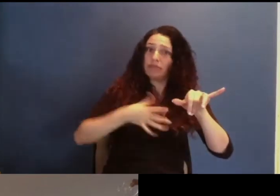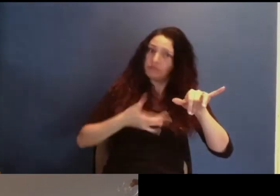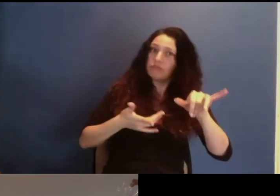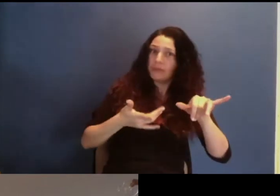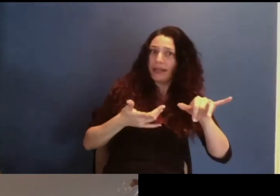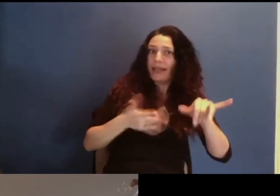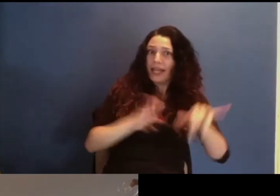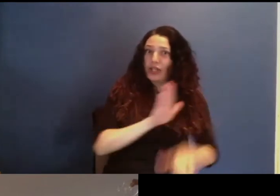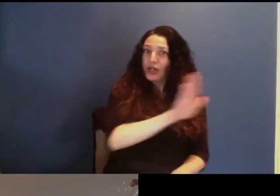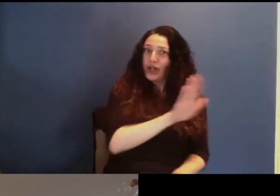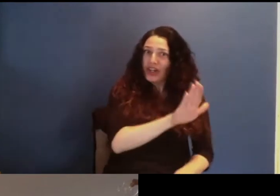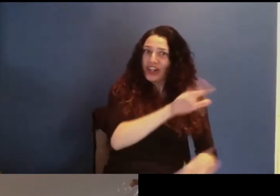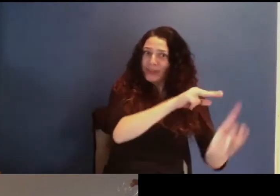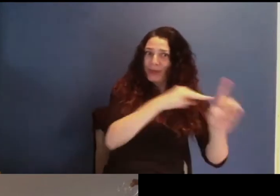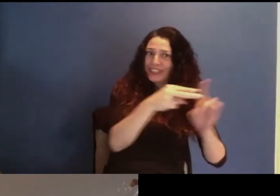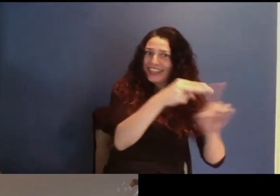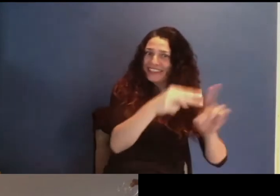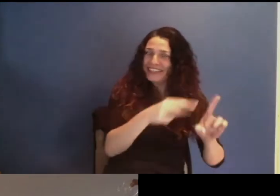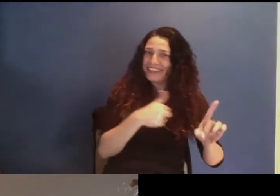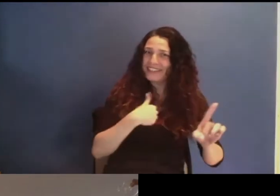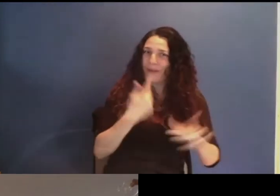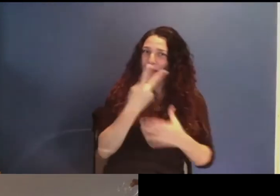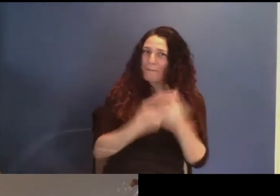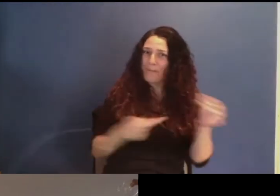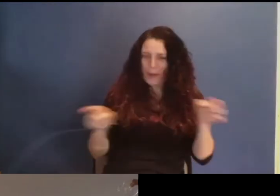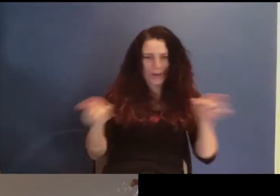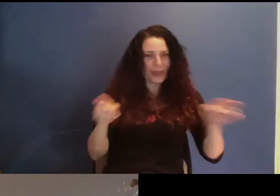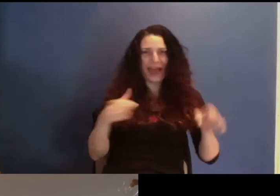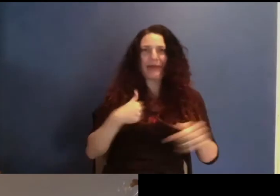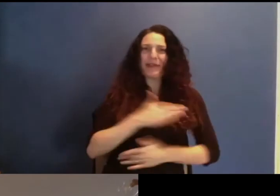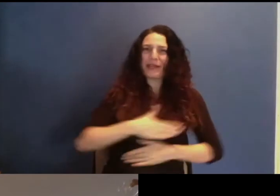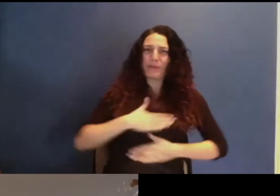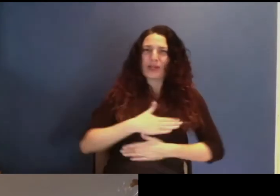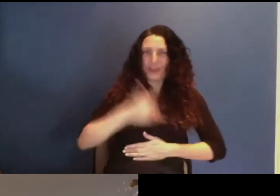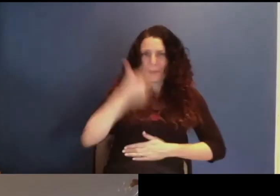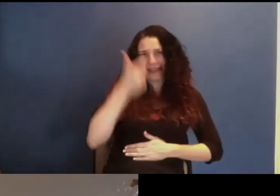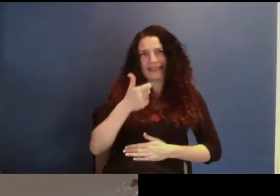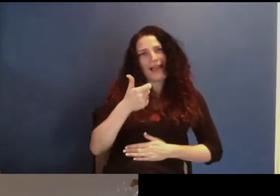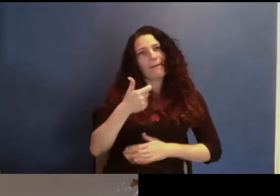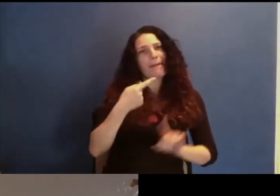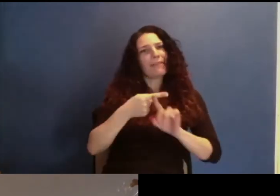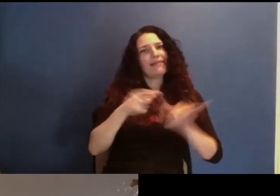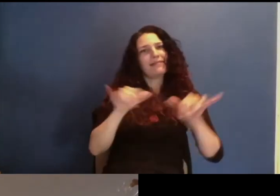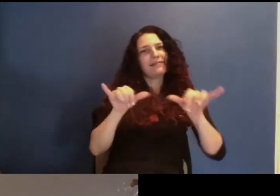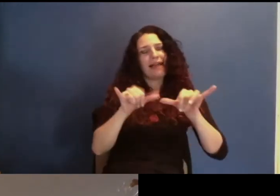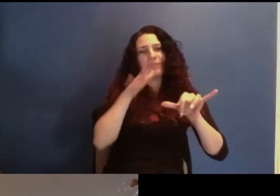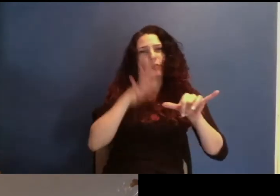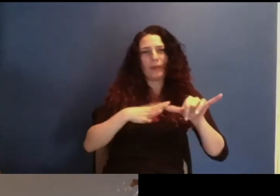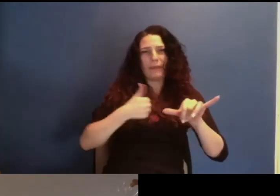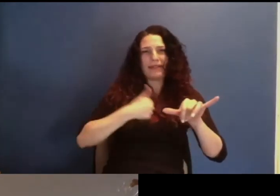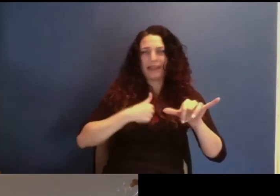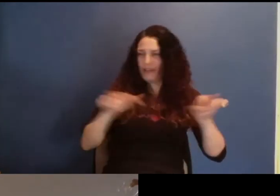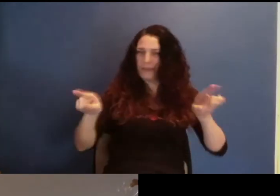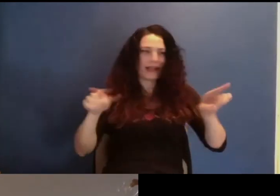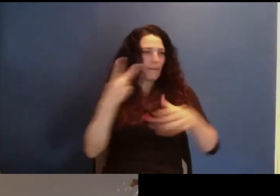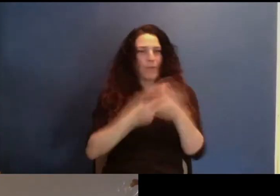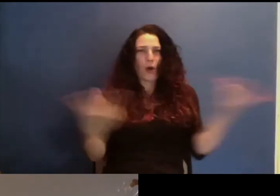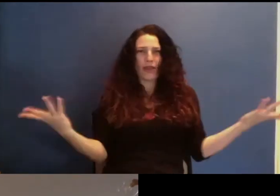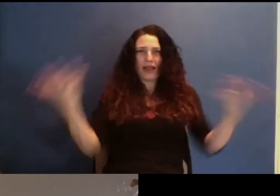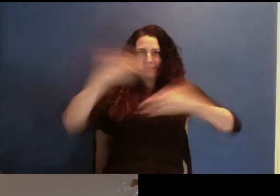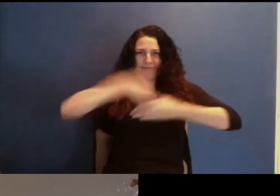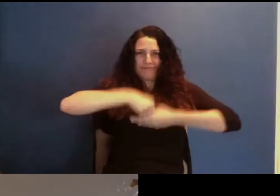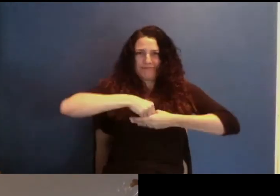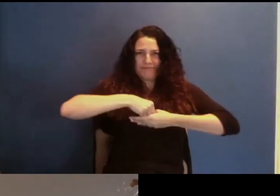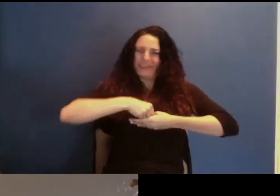really appreciated that. So I feel like from both storylines, I personally was very much fed. So Oh, thank you. Well, that's awesome. You're going to be